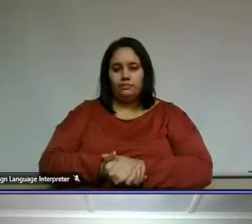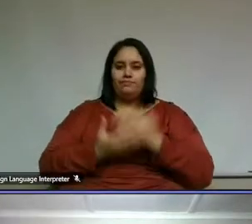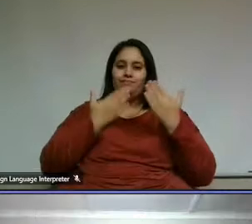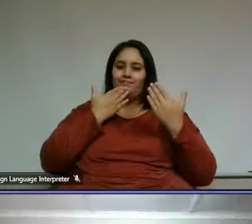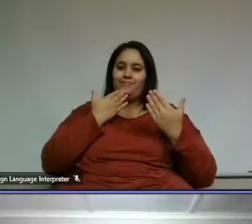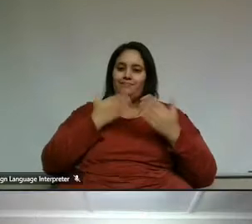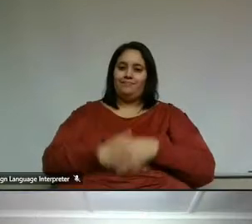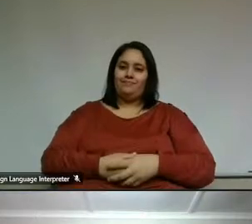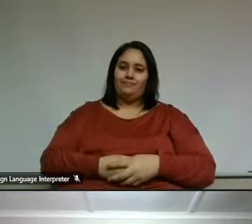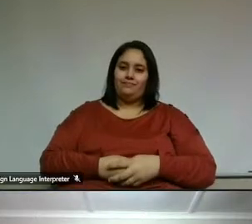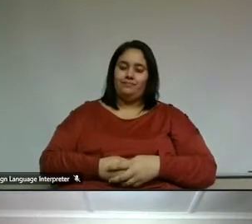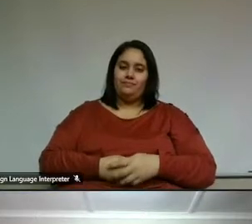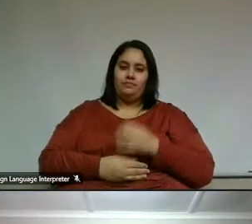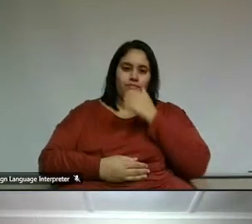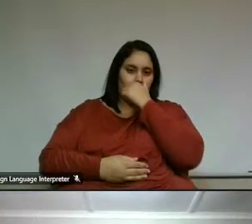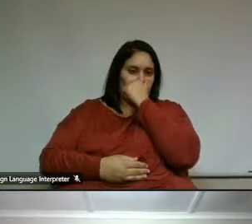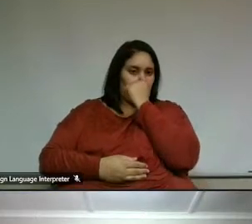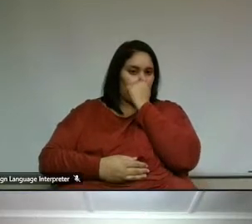you very much.